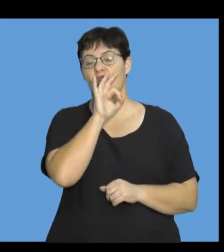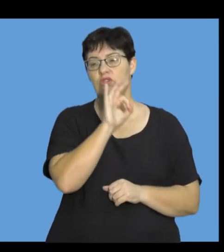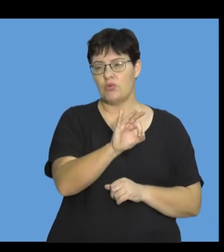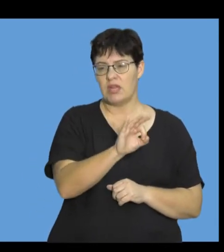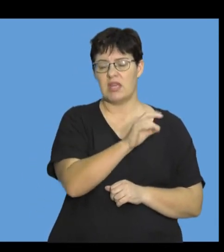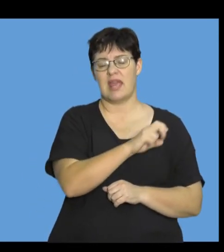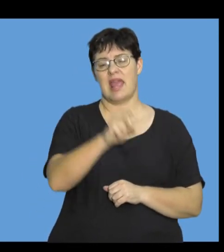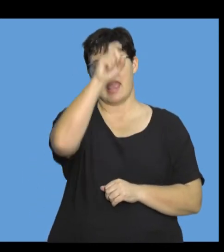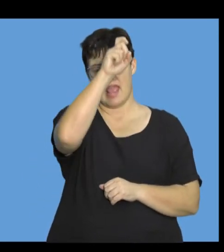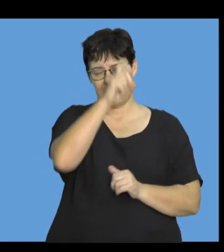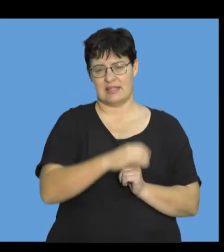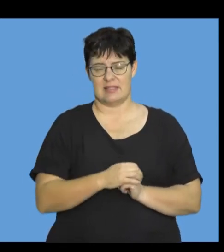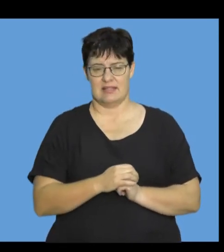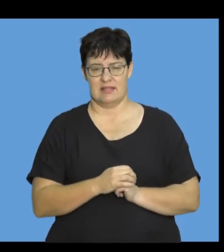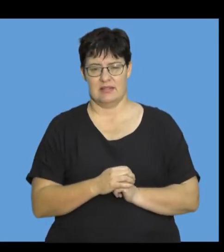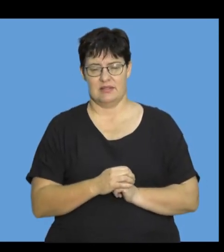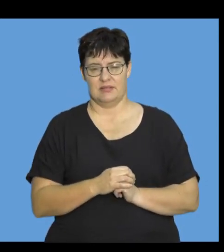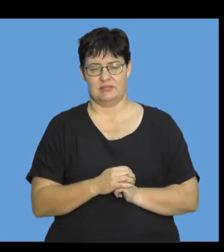exponent of x, right?